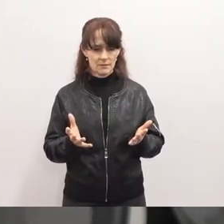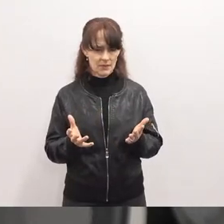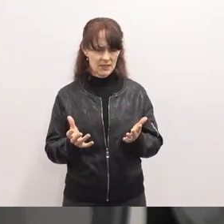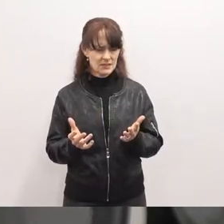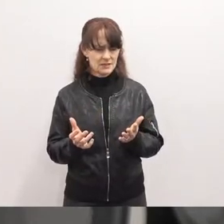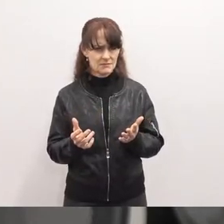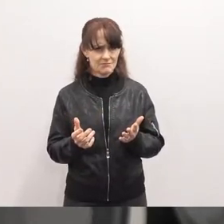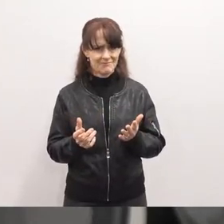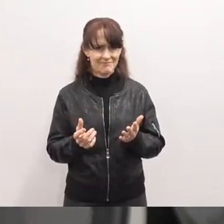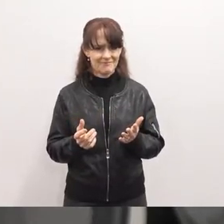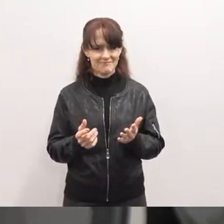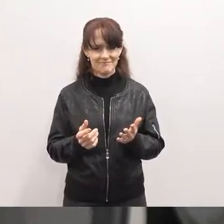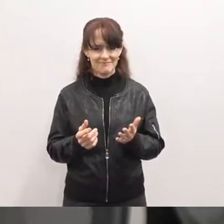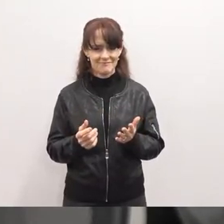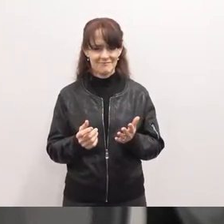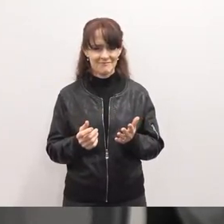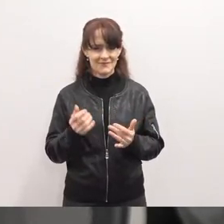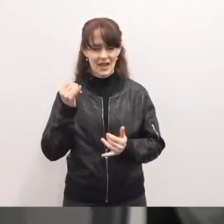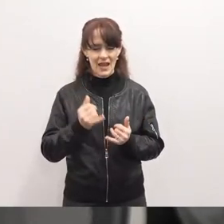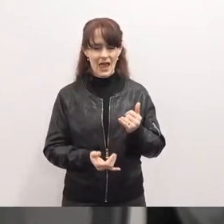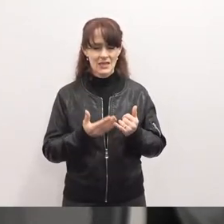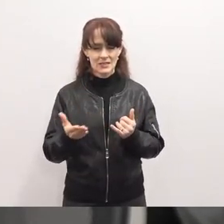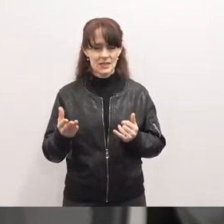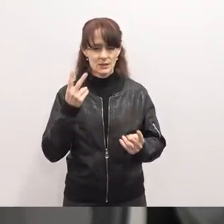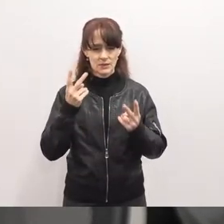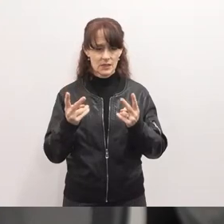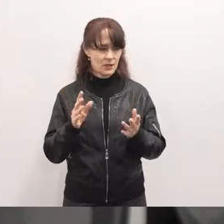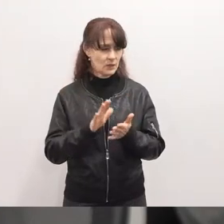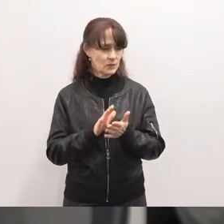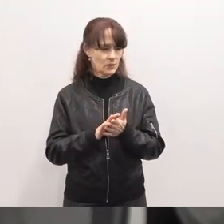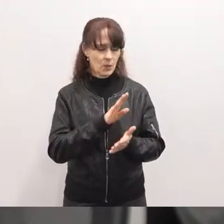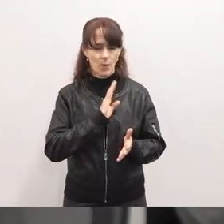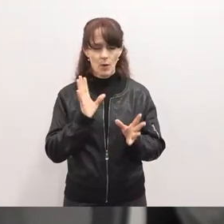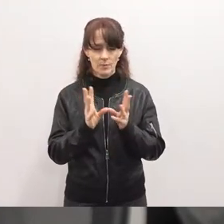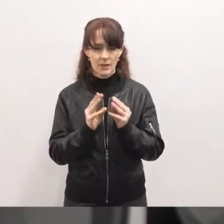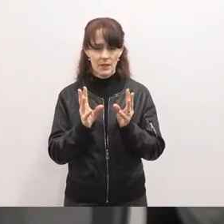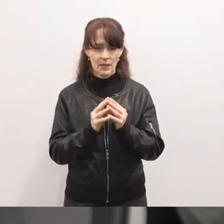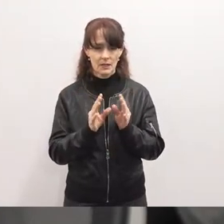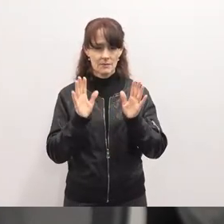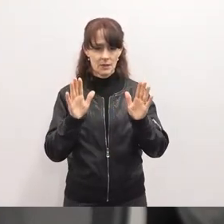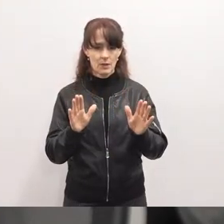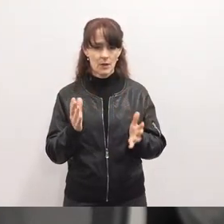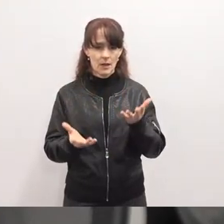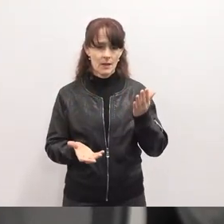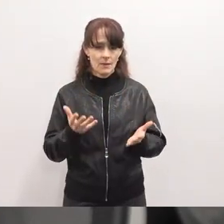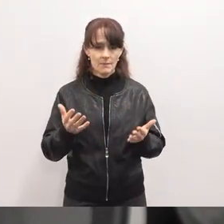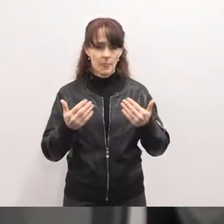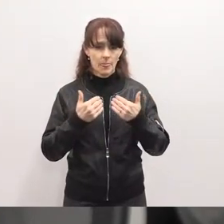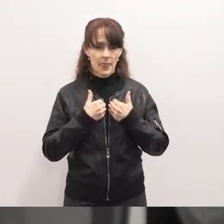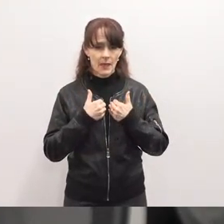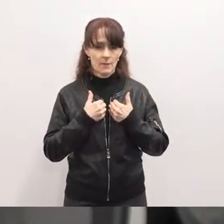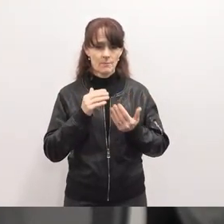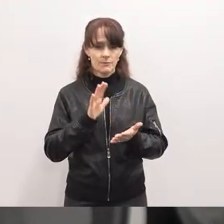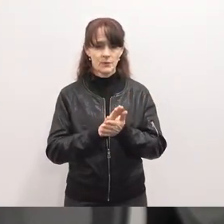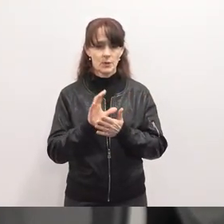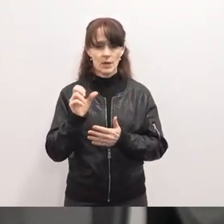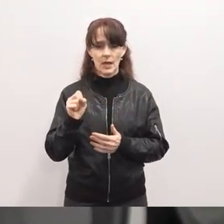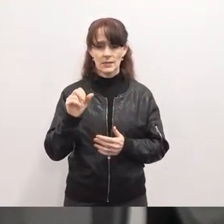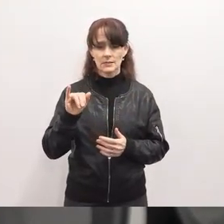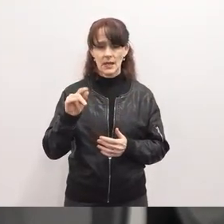another suggestion that I'd like to see us do is when we have school board meetings, it would really be great maybe if we had them at school